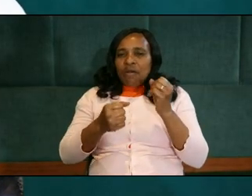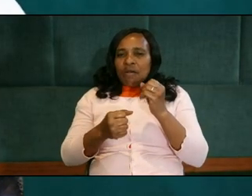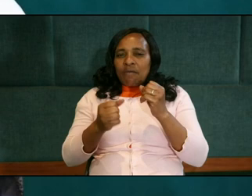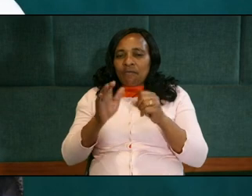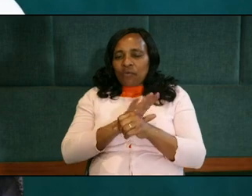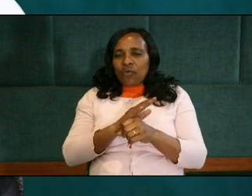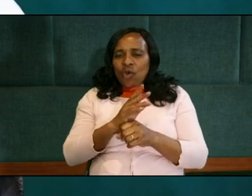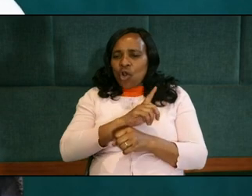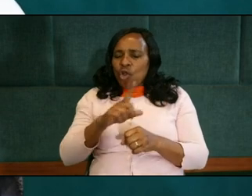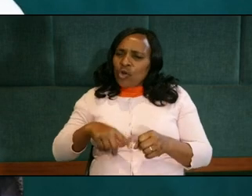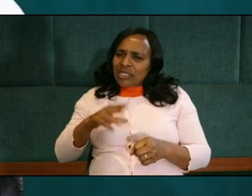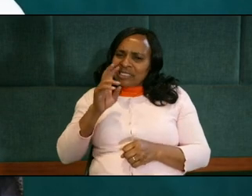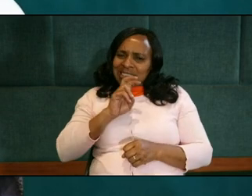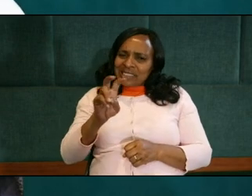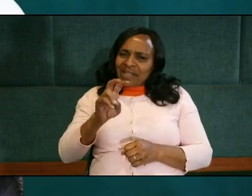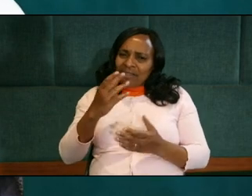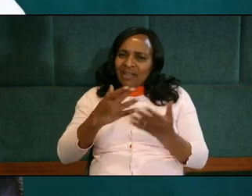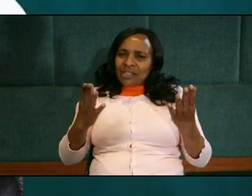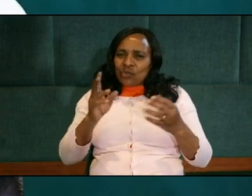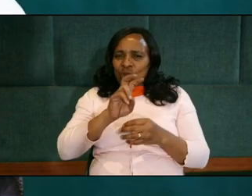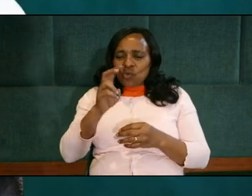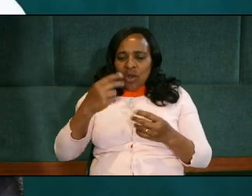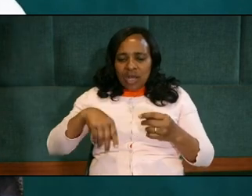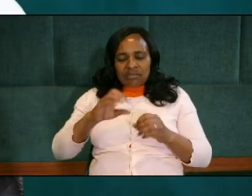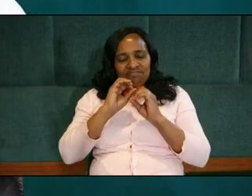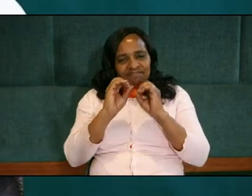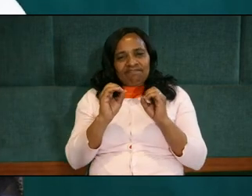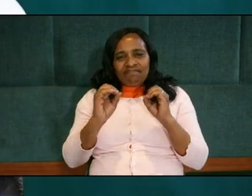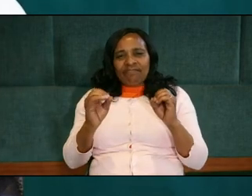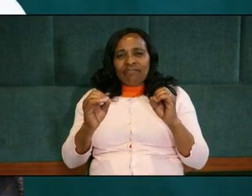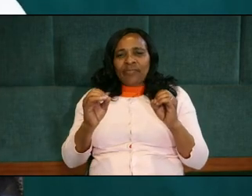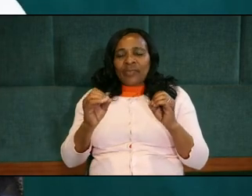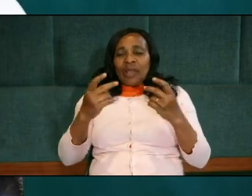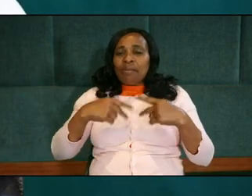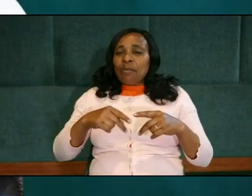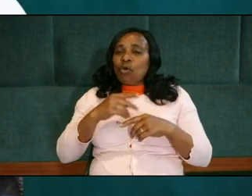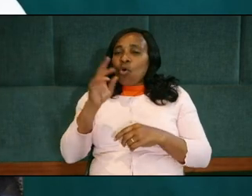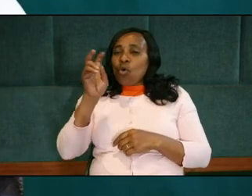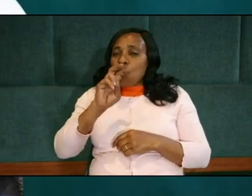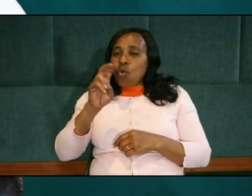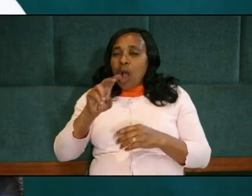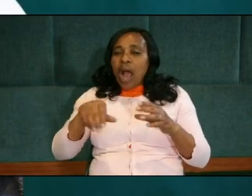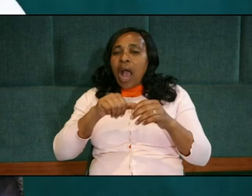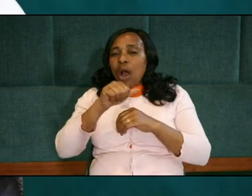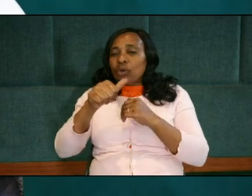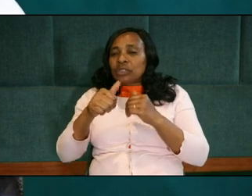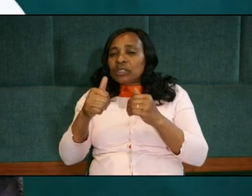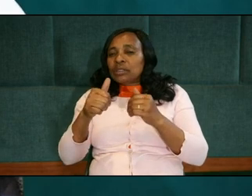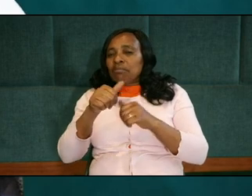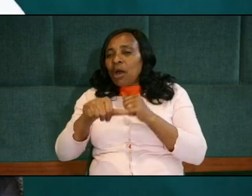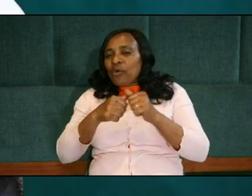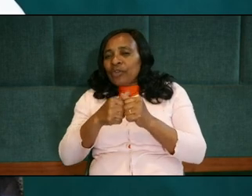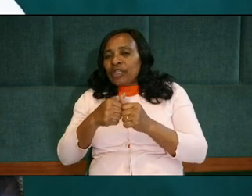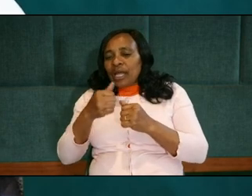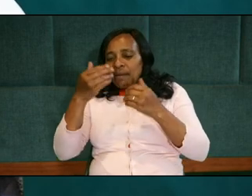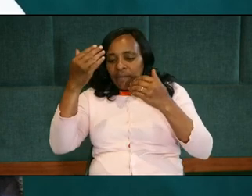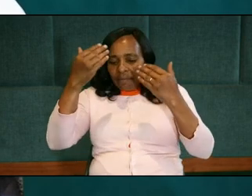not look at the things people look at. Right? People look at the outward appearance, but the Lord looks at the